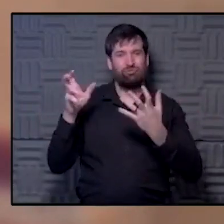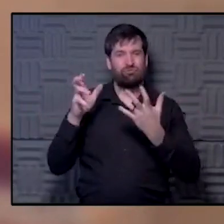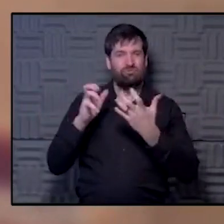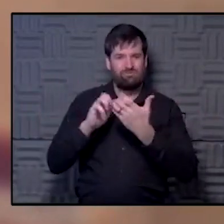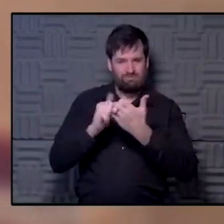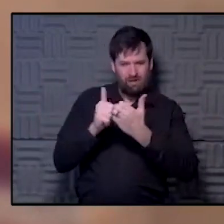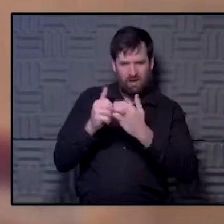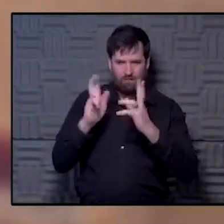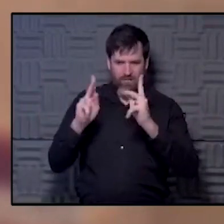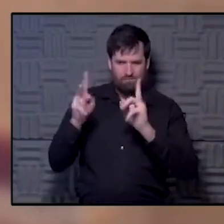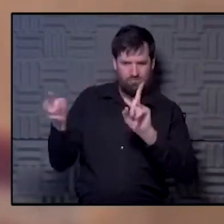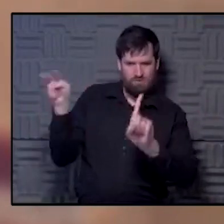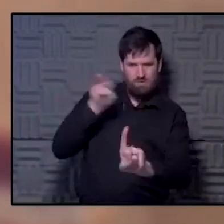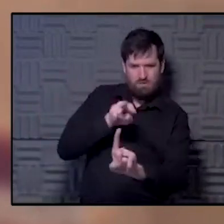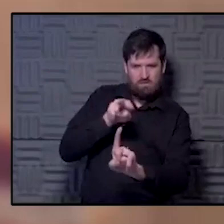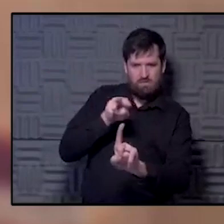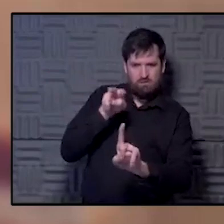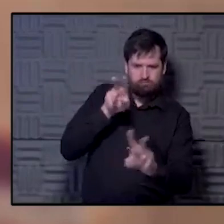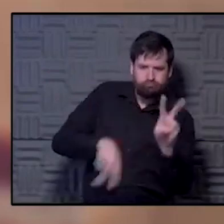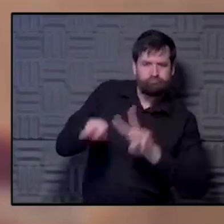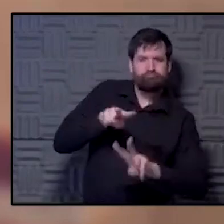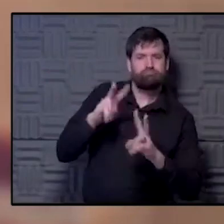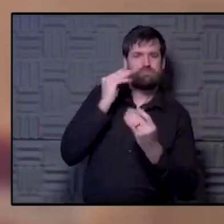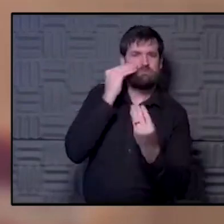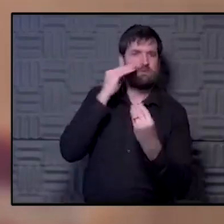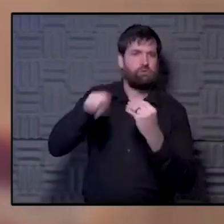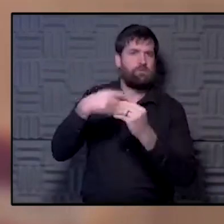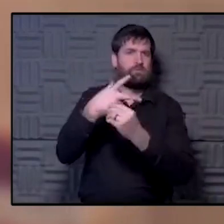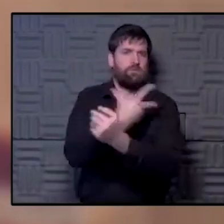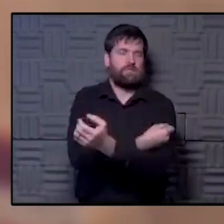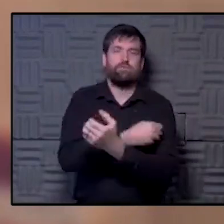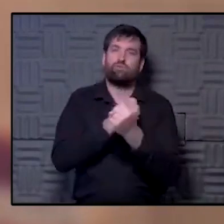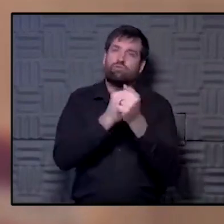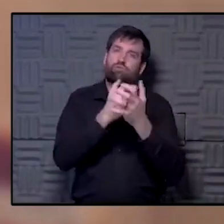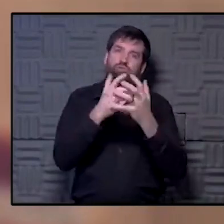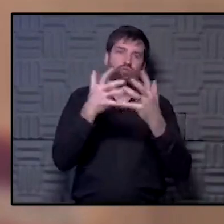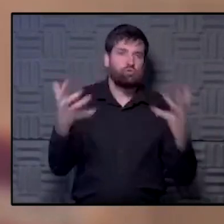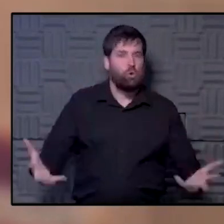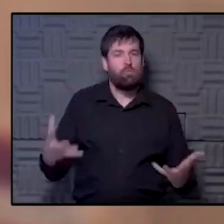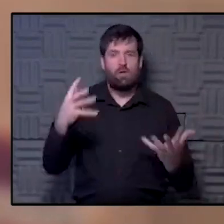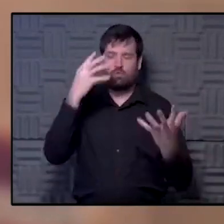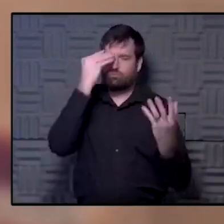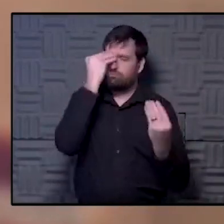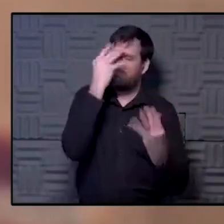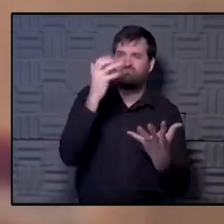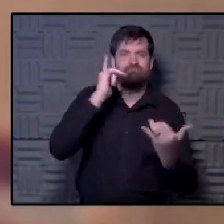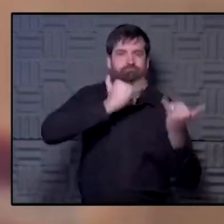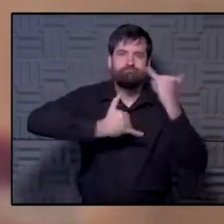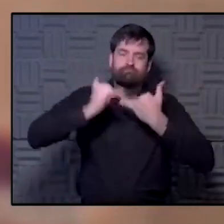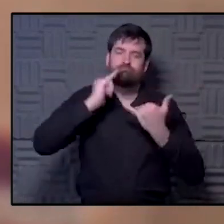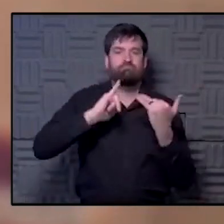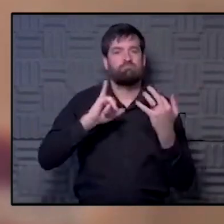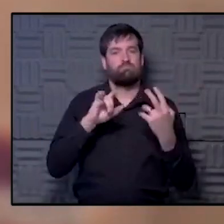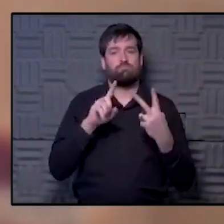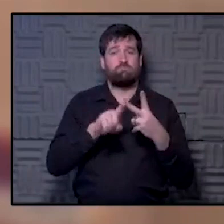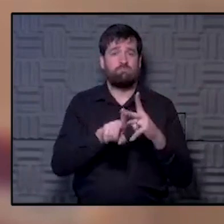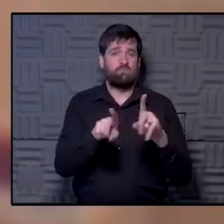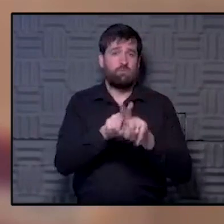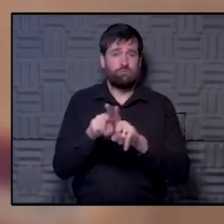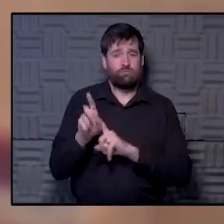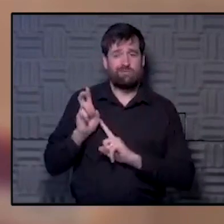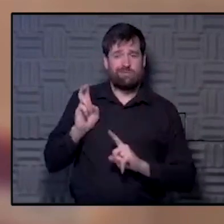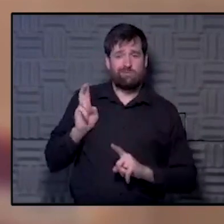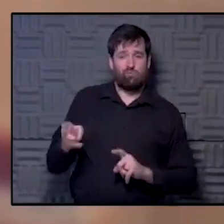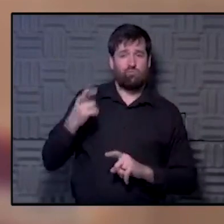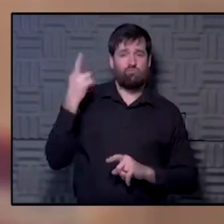people perceive the vaccine. So there's already been so much misinformation about vaccines combined with historical